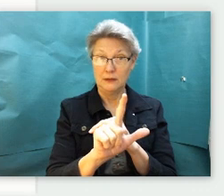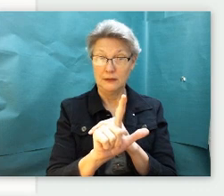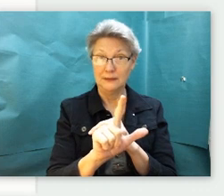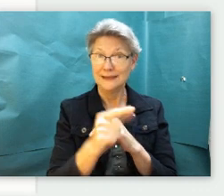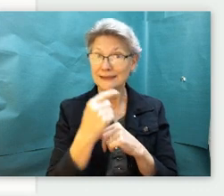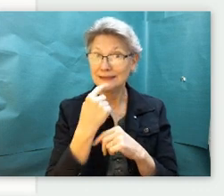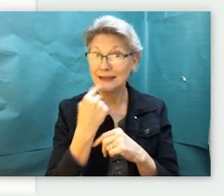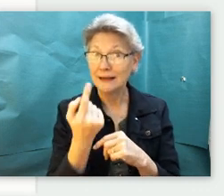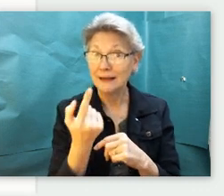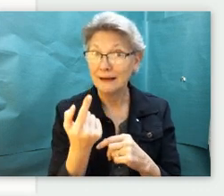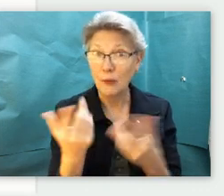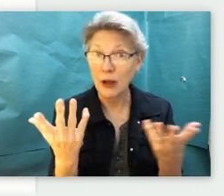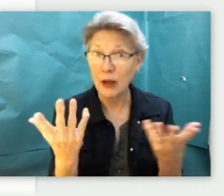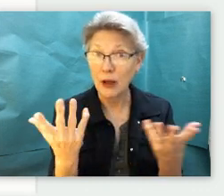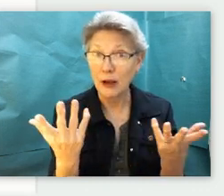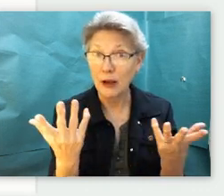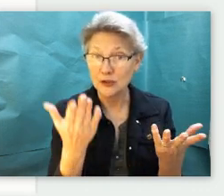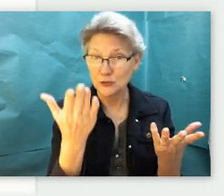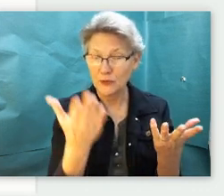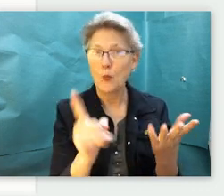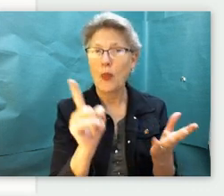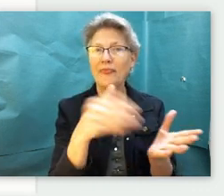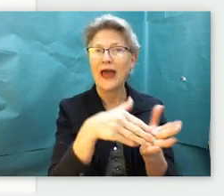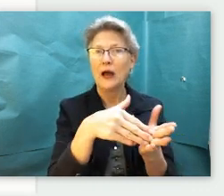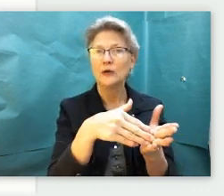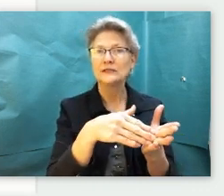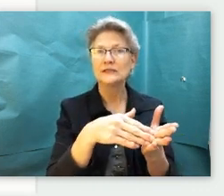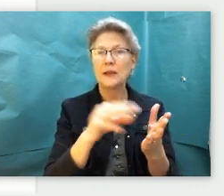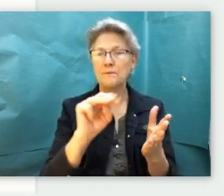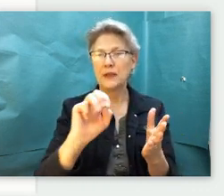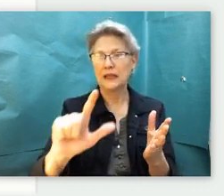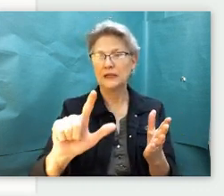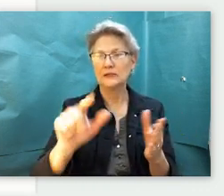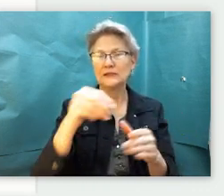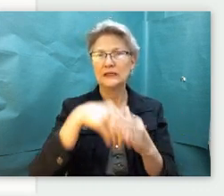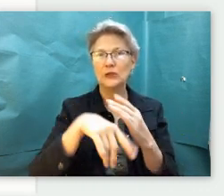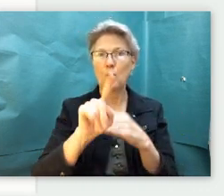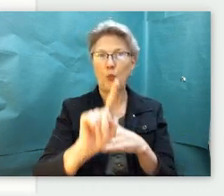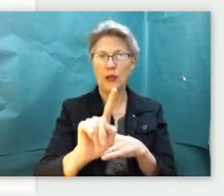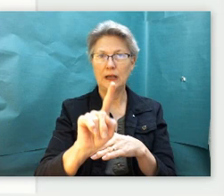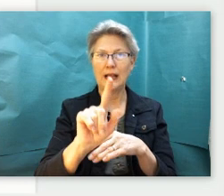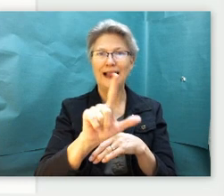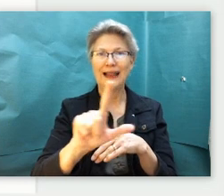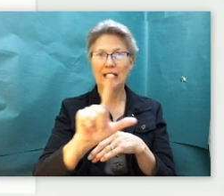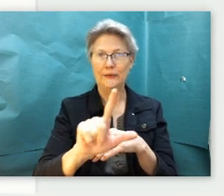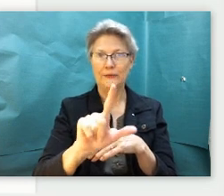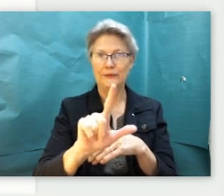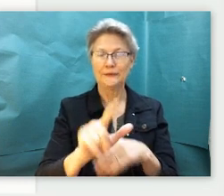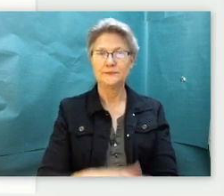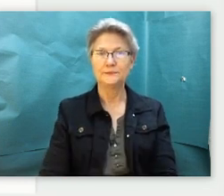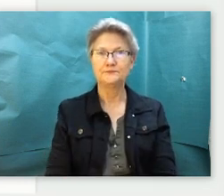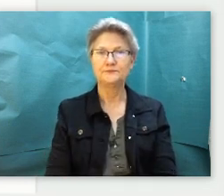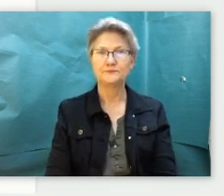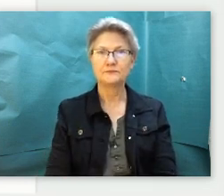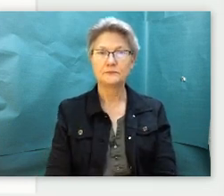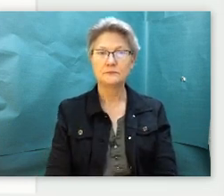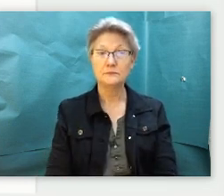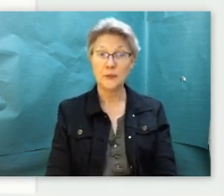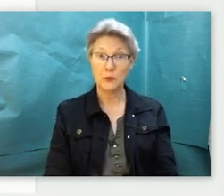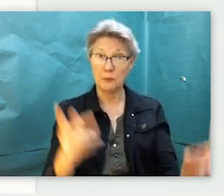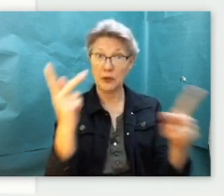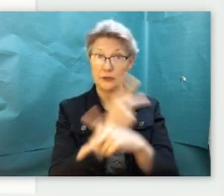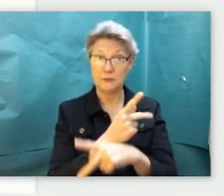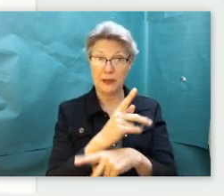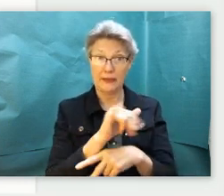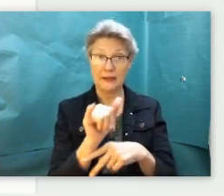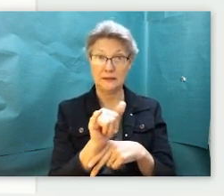Say that again. That's right, there's 1,000 milliliters in 1 liter. And when we